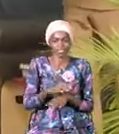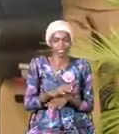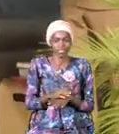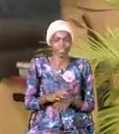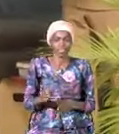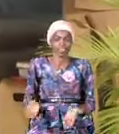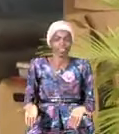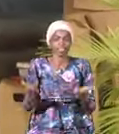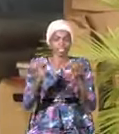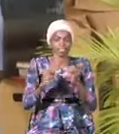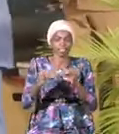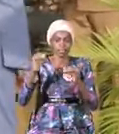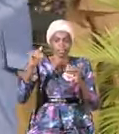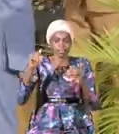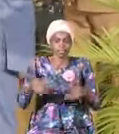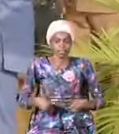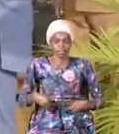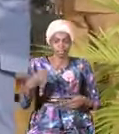of God.